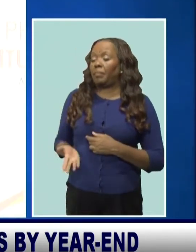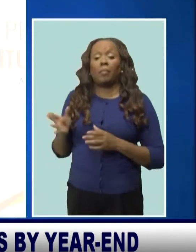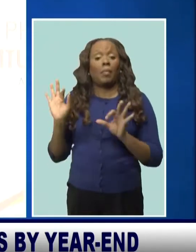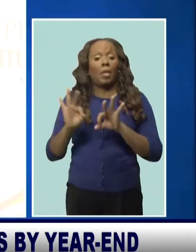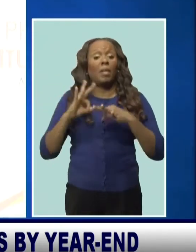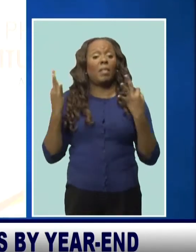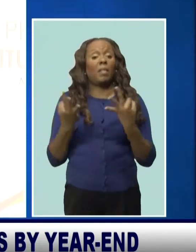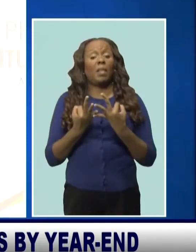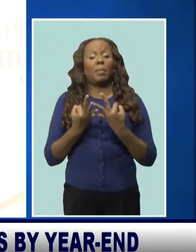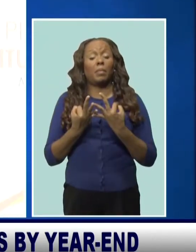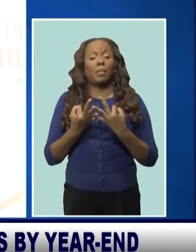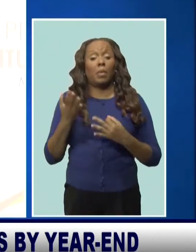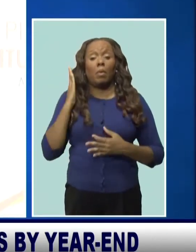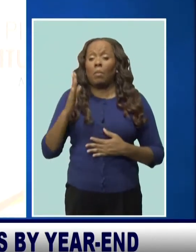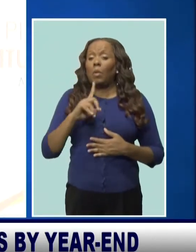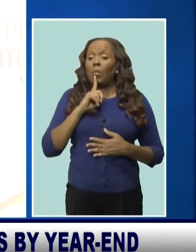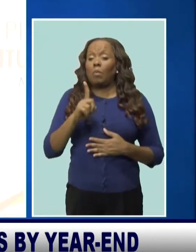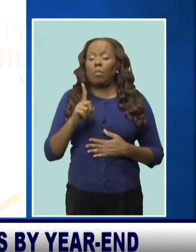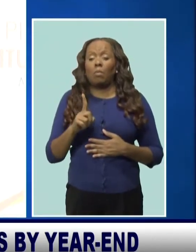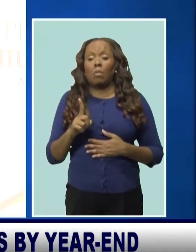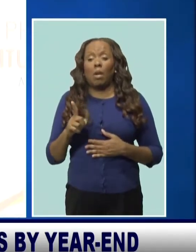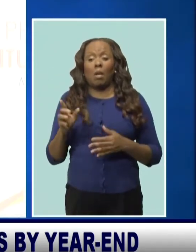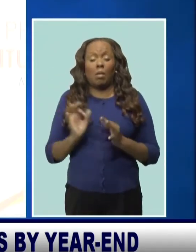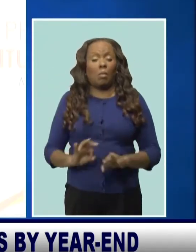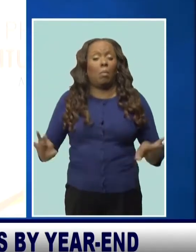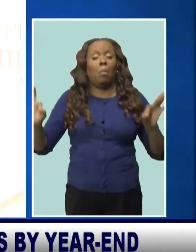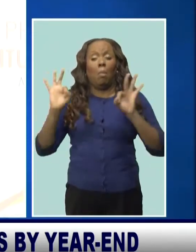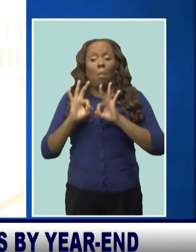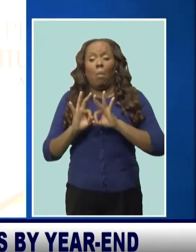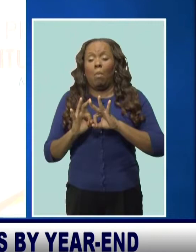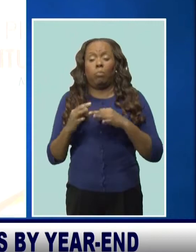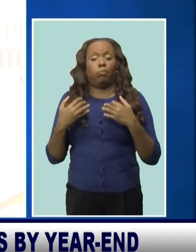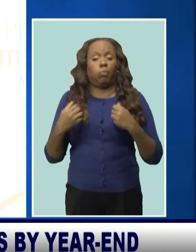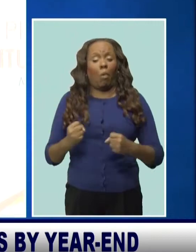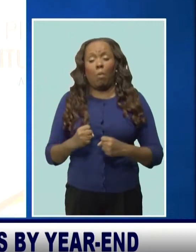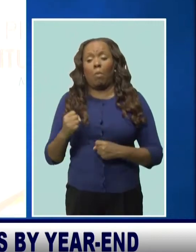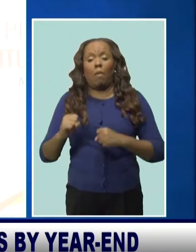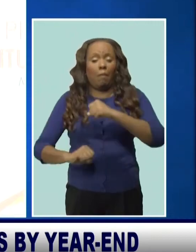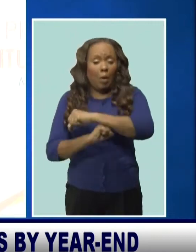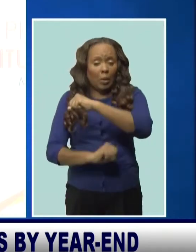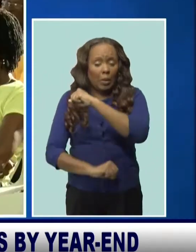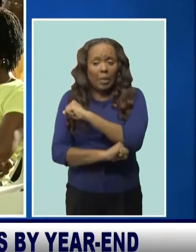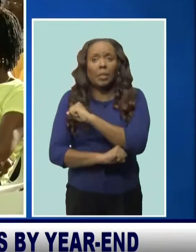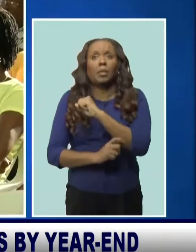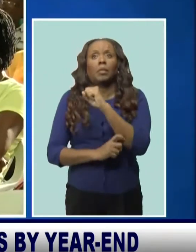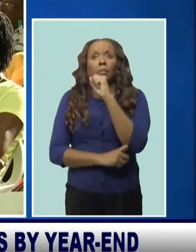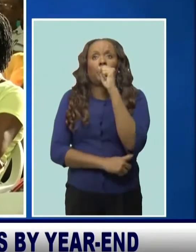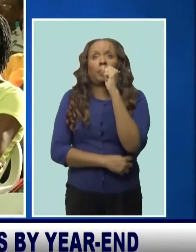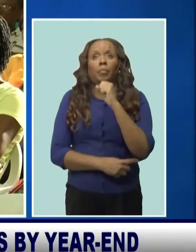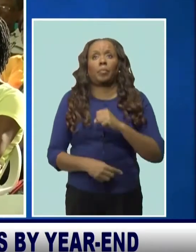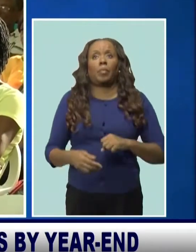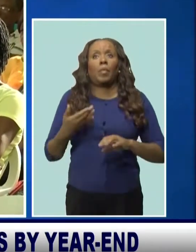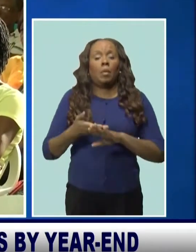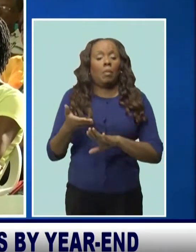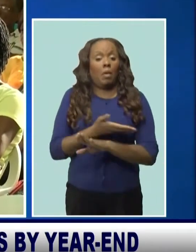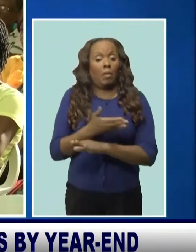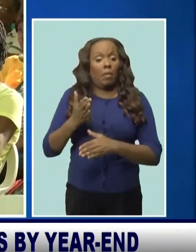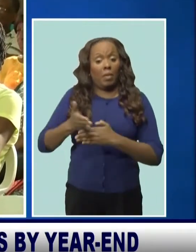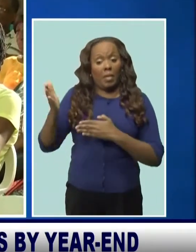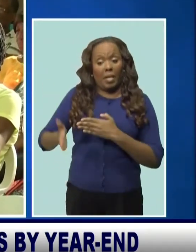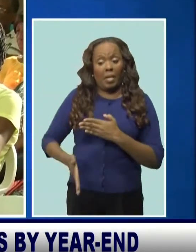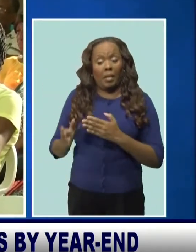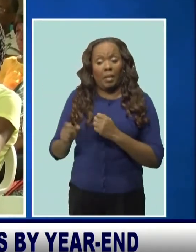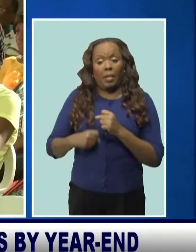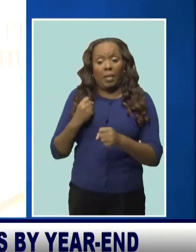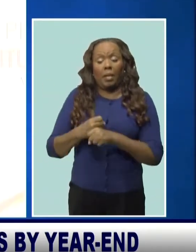transformation. I know that we will finish this amalgamation before the end of this year to be able to offer a